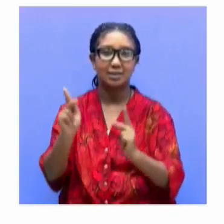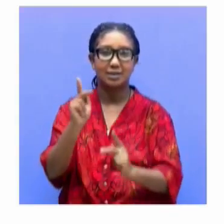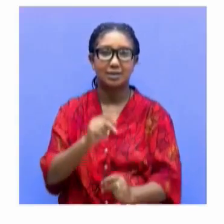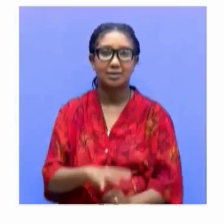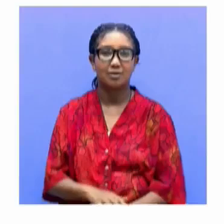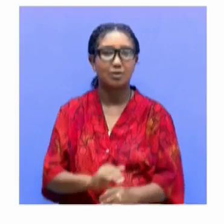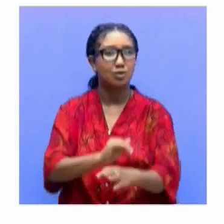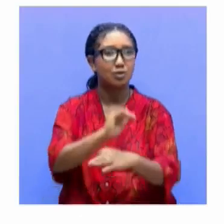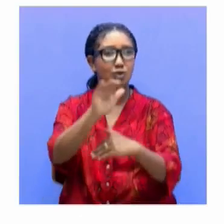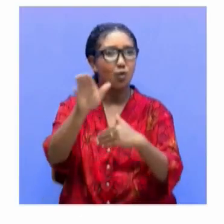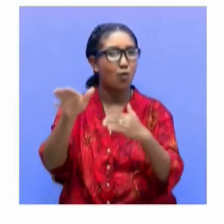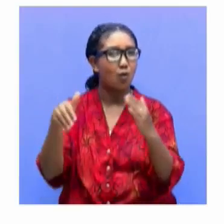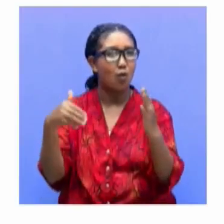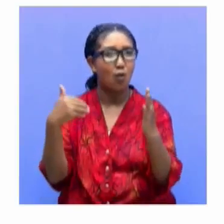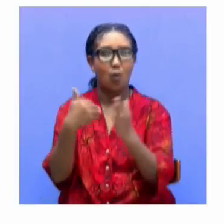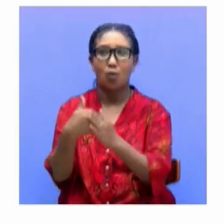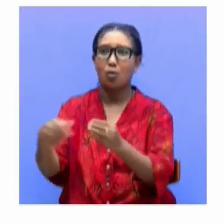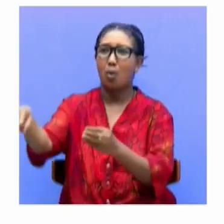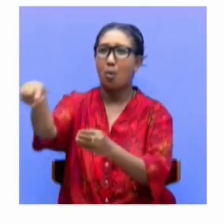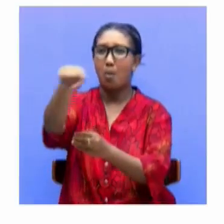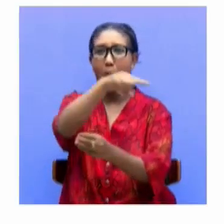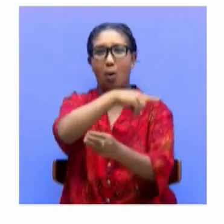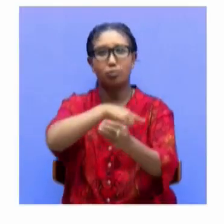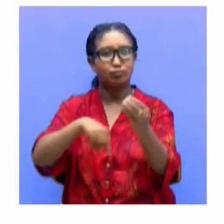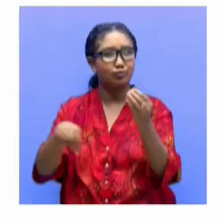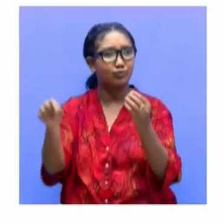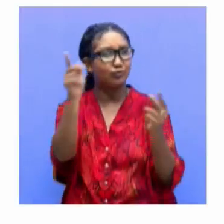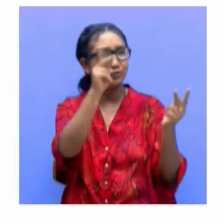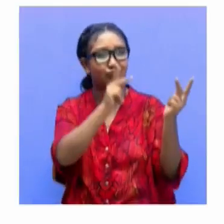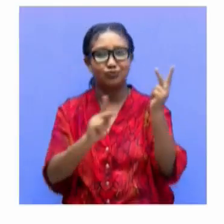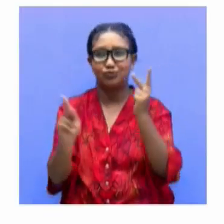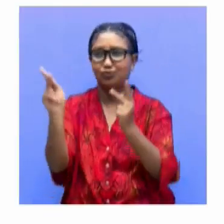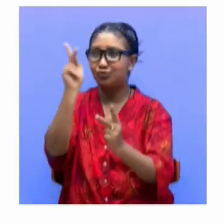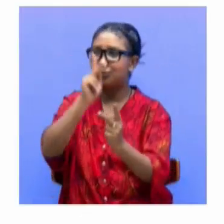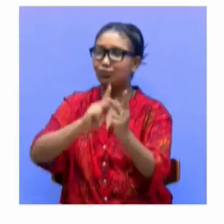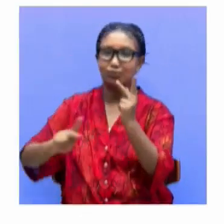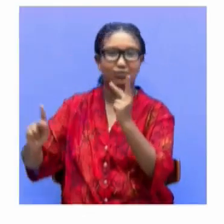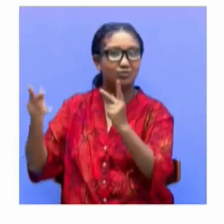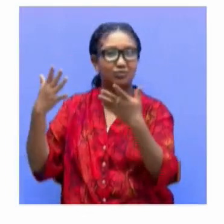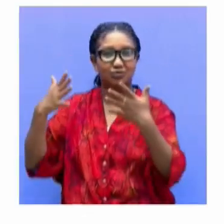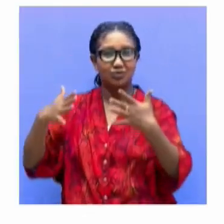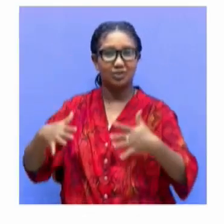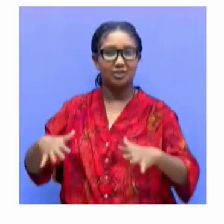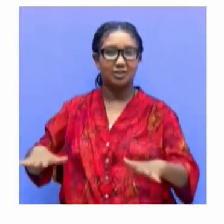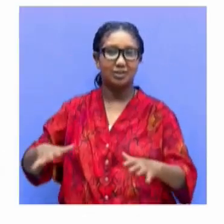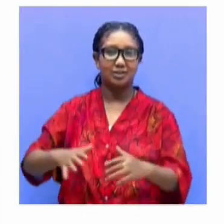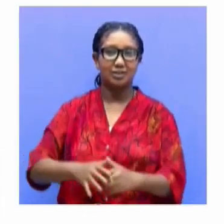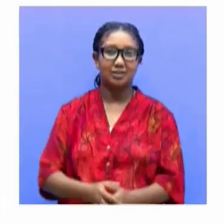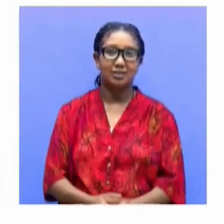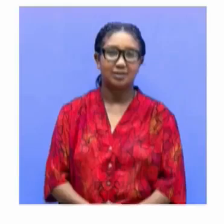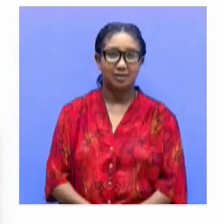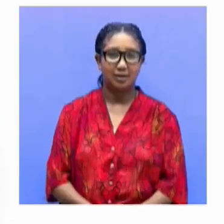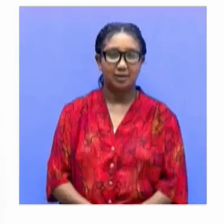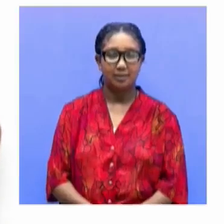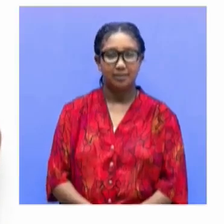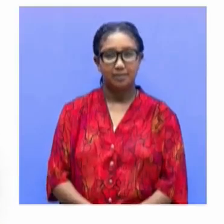the whole compound. The whole compound.